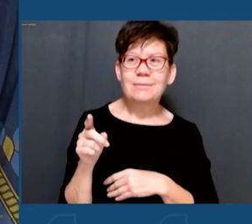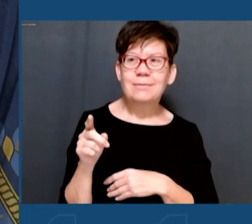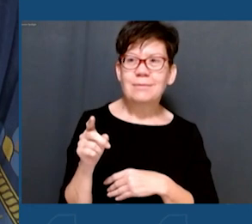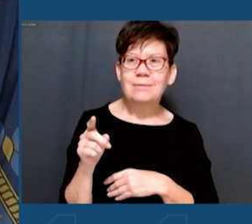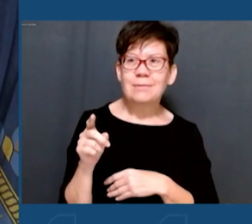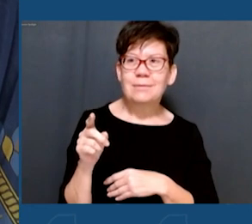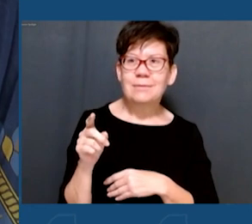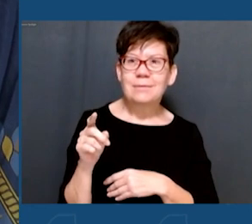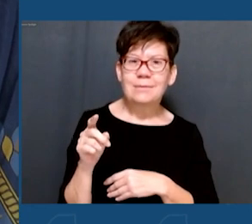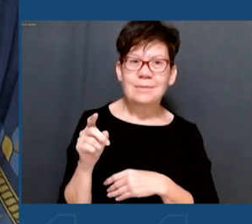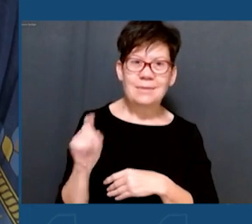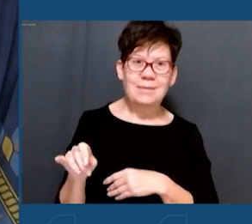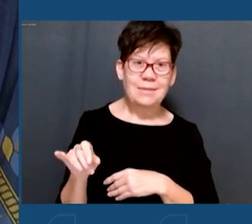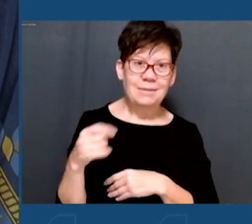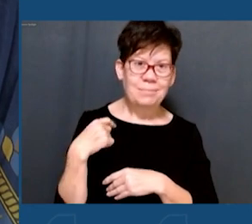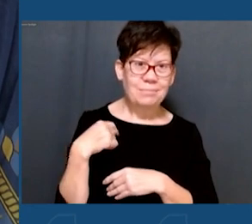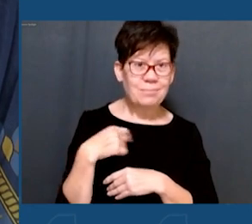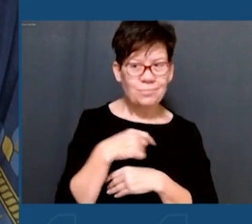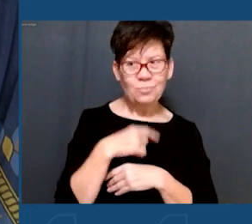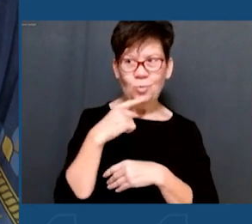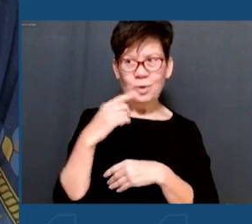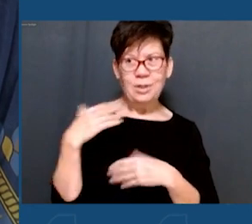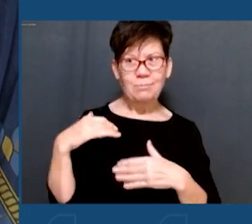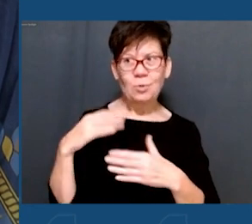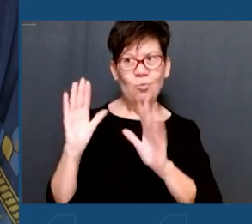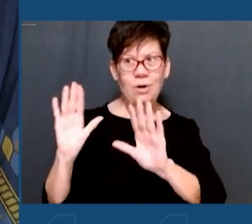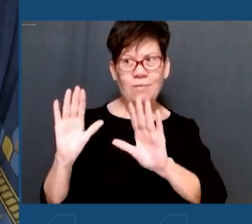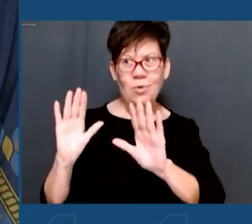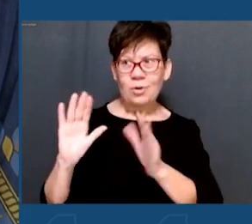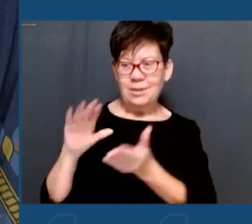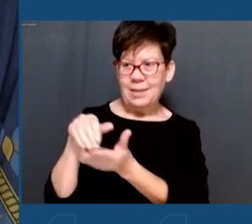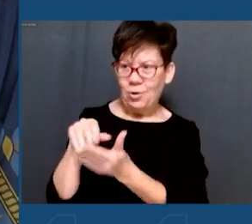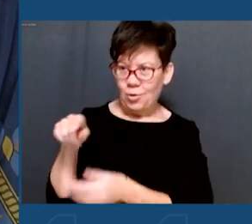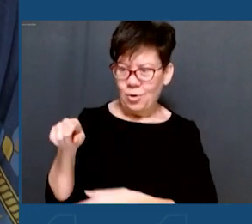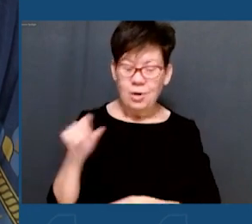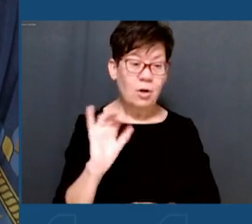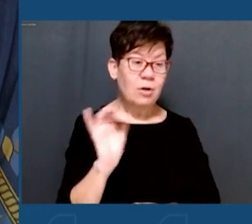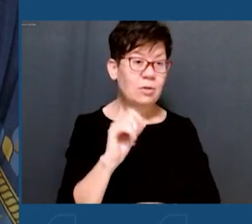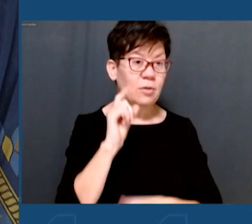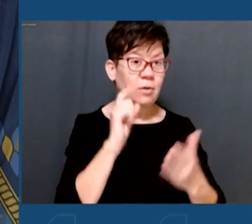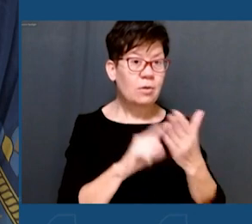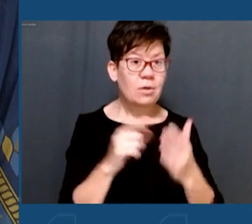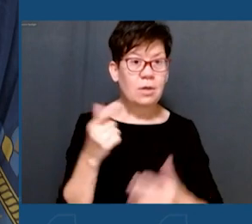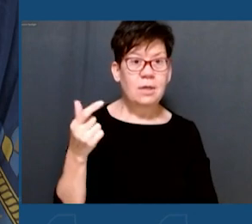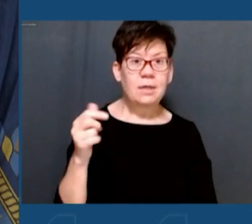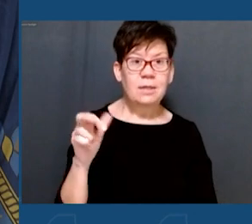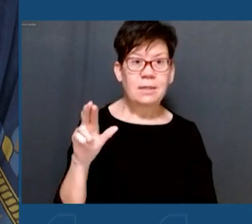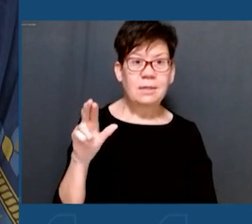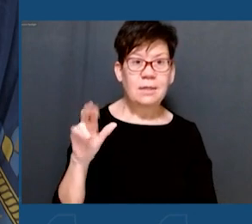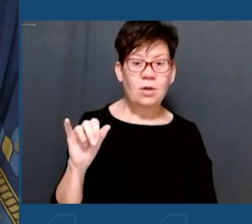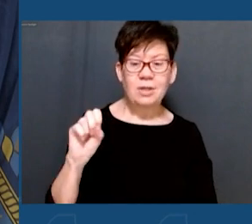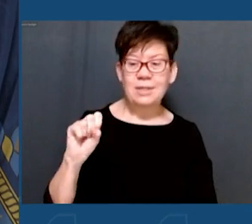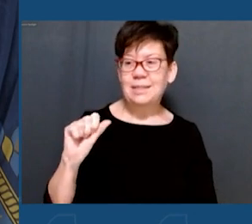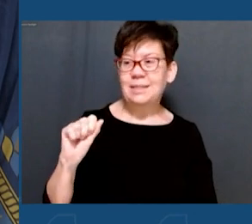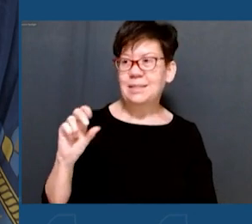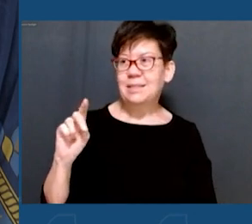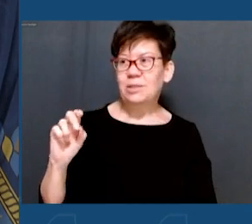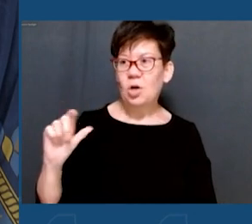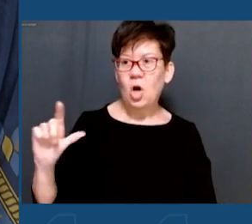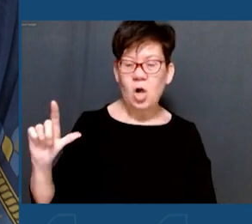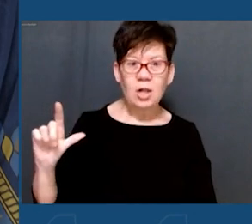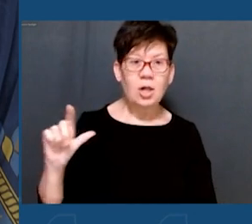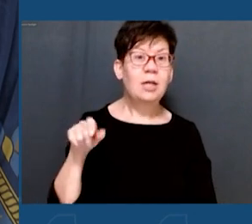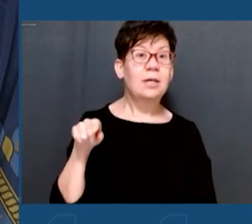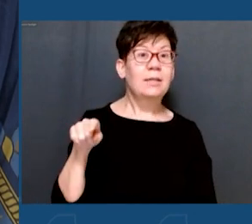have deserved for a long time, an incredible welcome center. I also recognize Gary Siddall, the Aquarium of